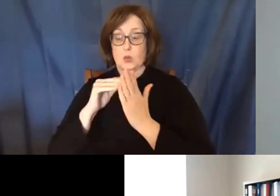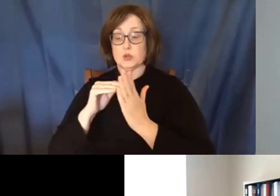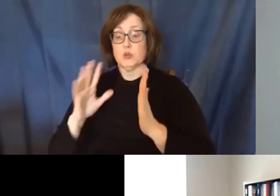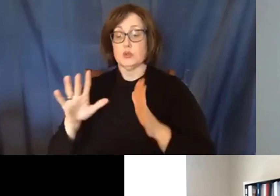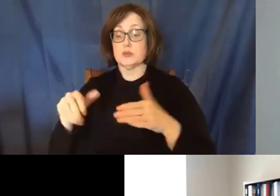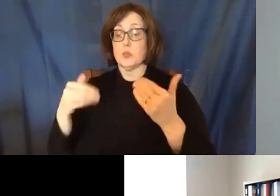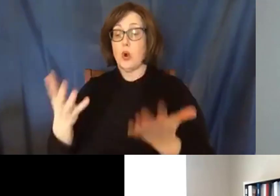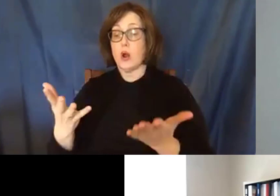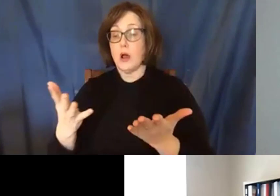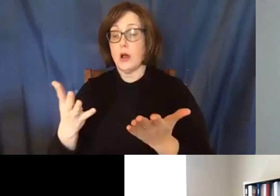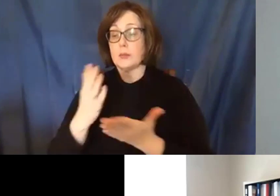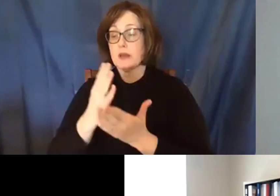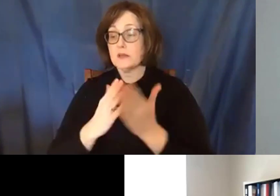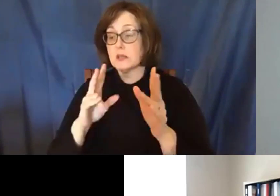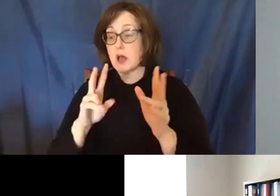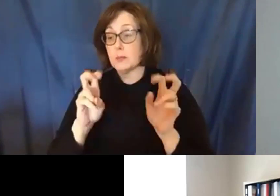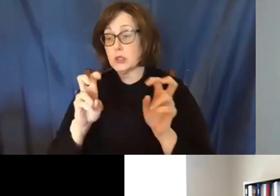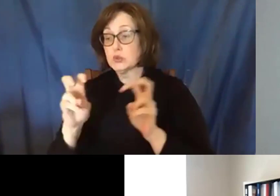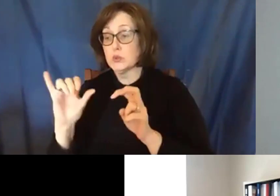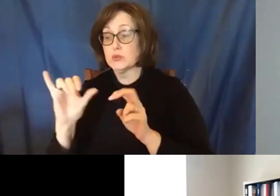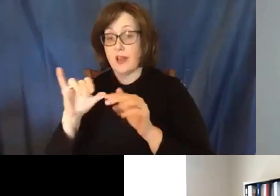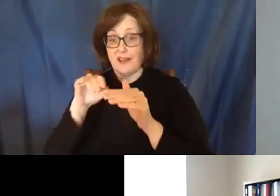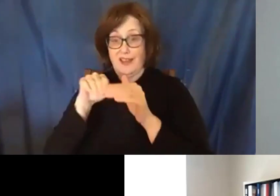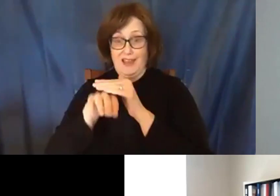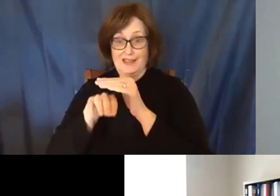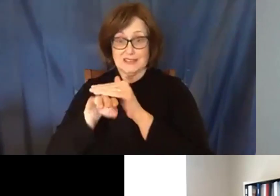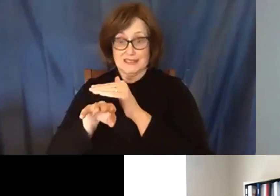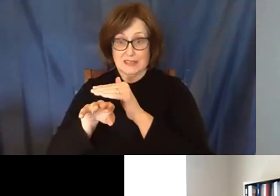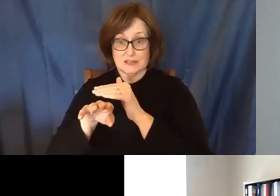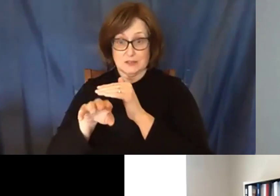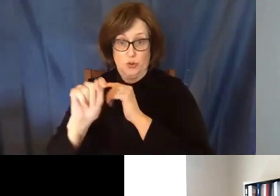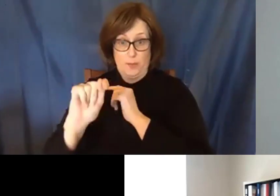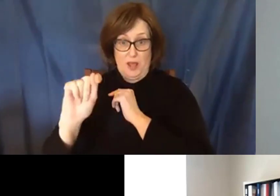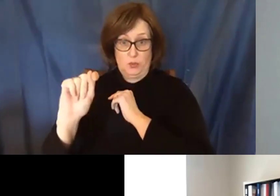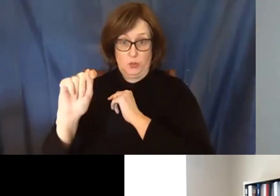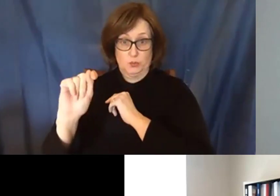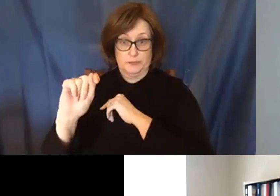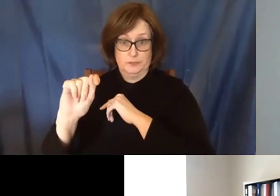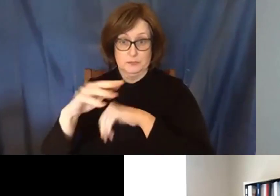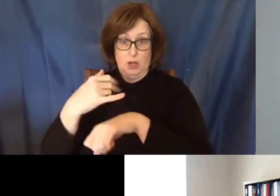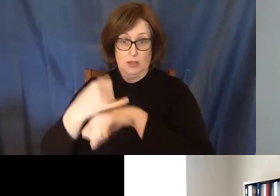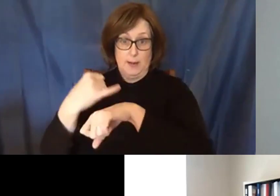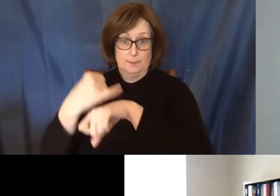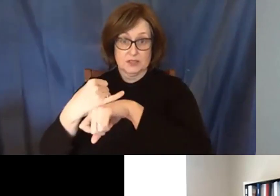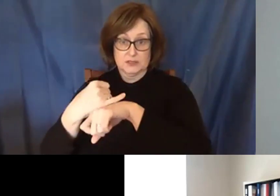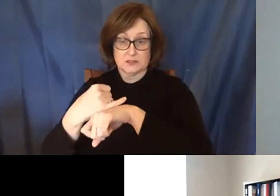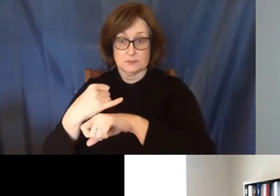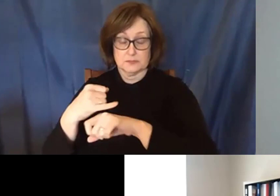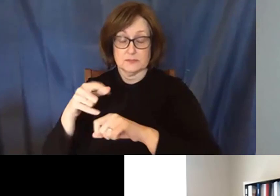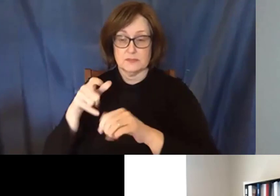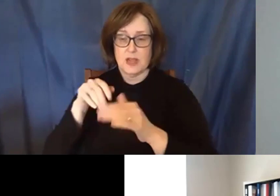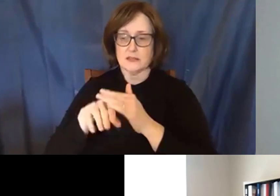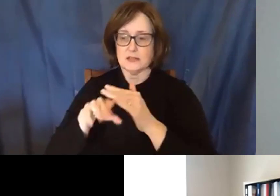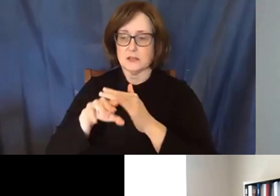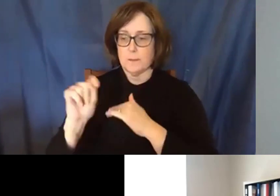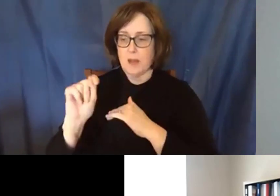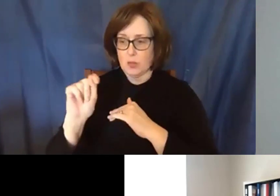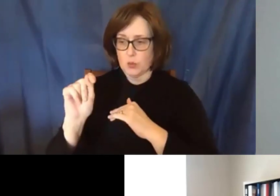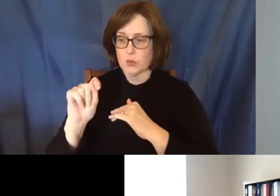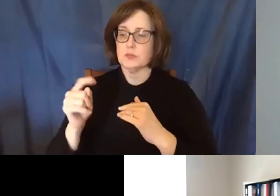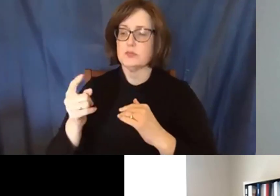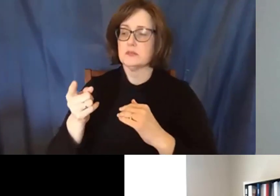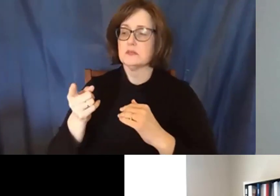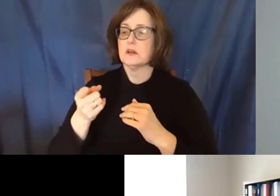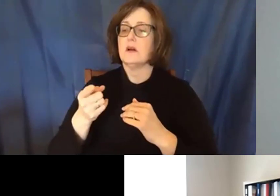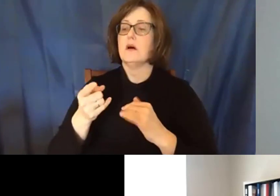about like access to restrooms on our campus, and talked to professors, and